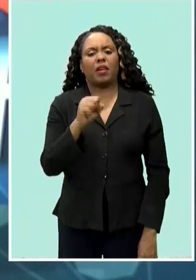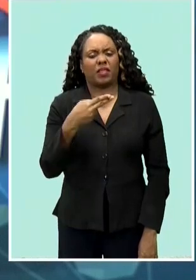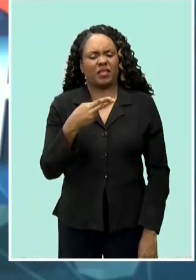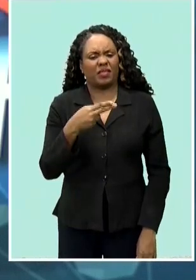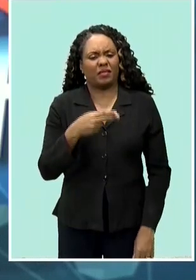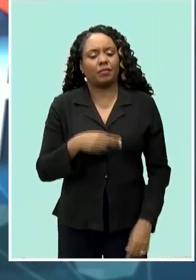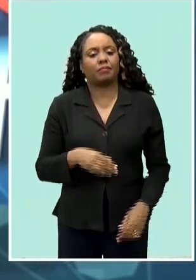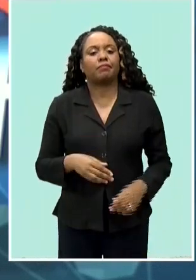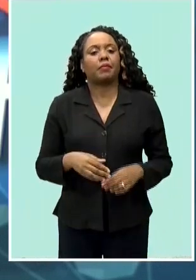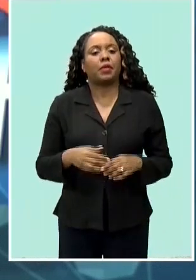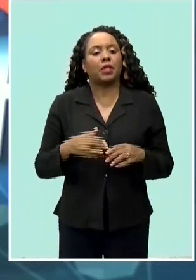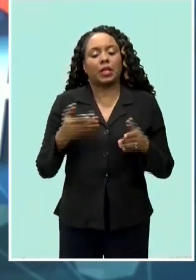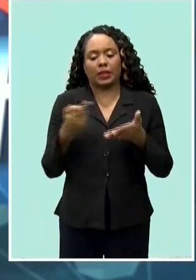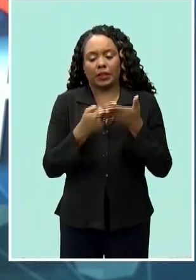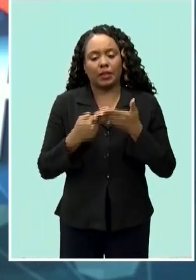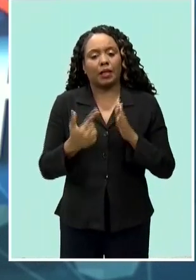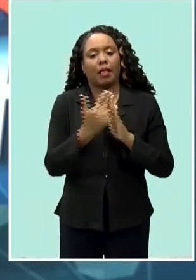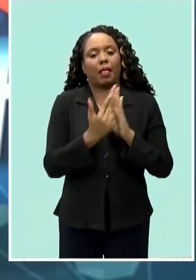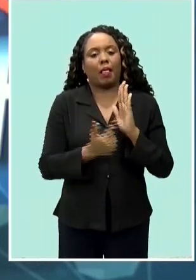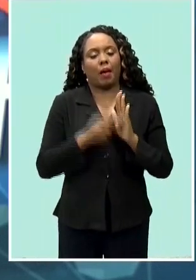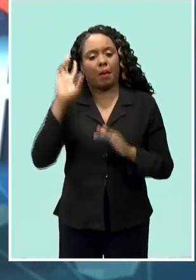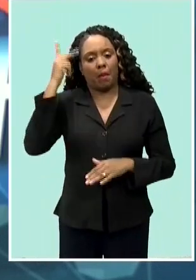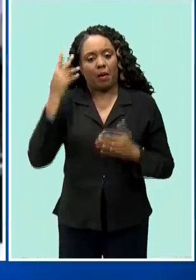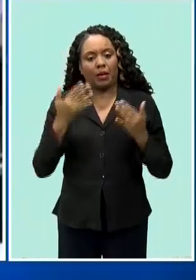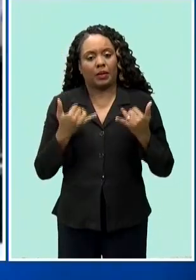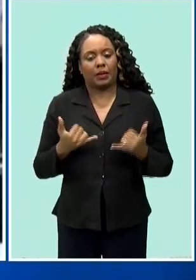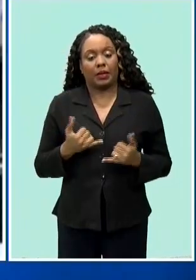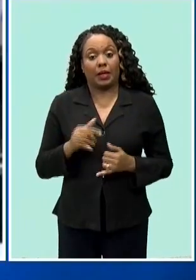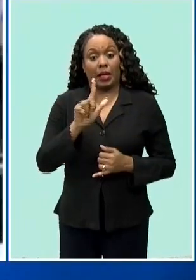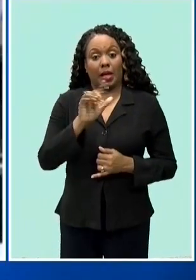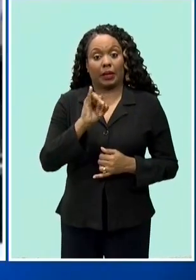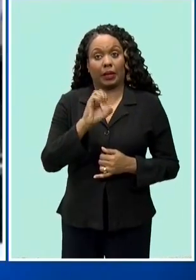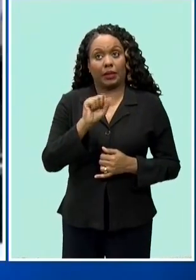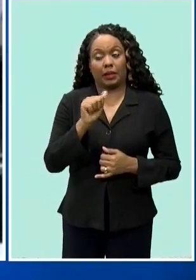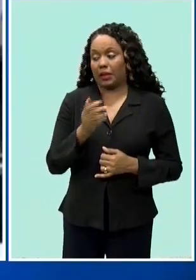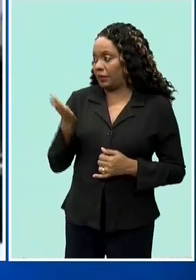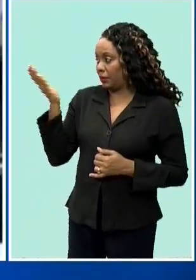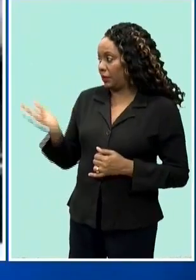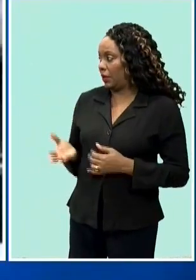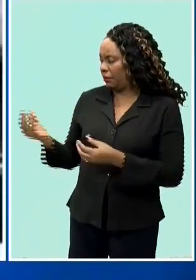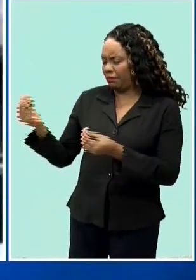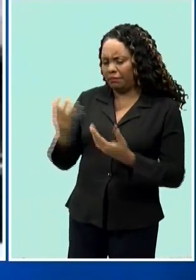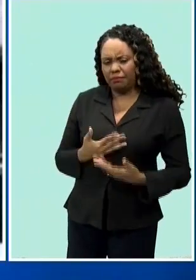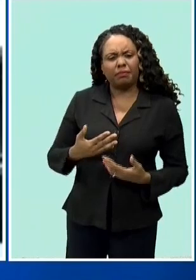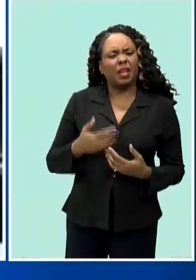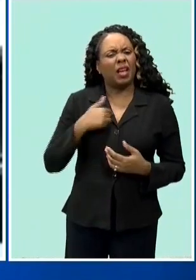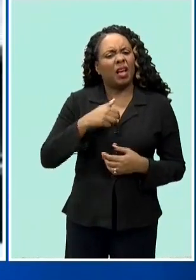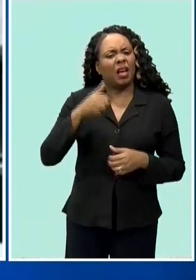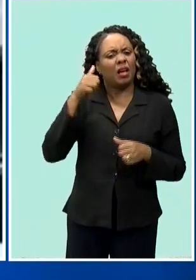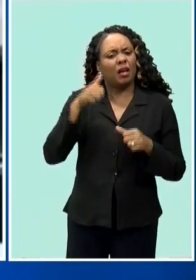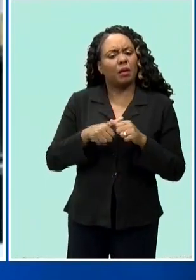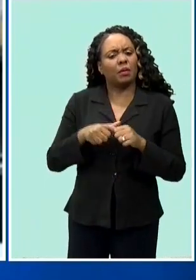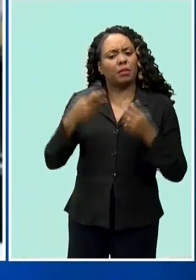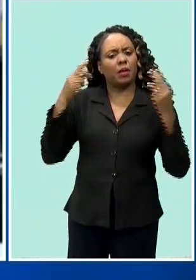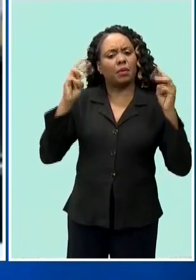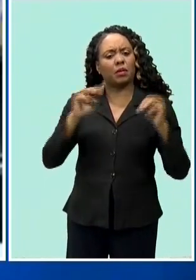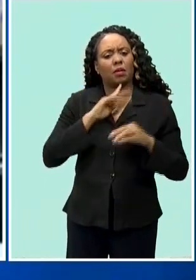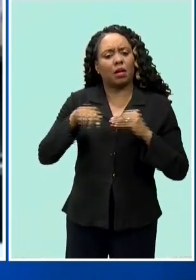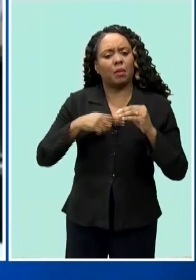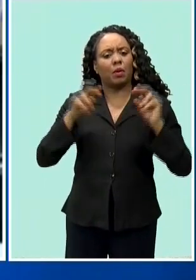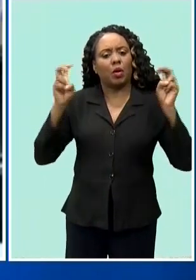today. Lisa Broom has been following the day's proceedings and joins us live now. Lisa, I recall the Prime Minister first mentioning one of them, the